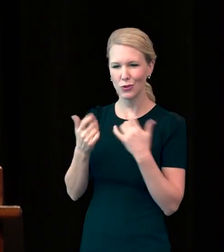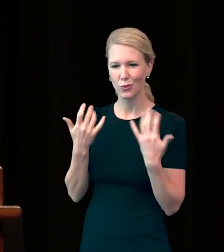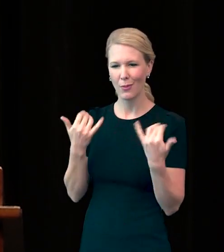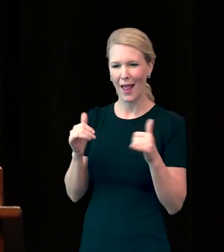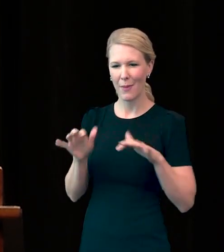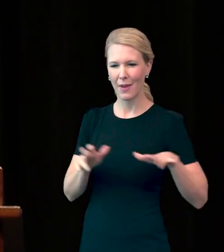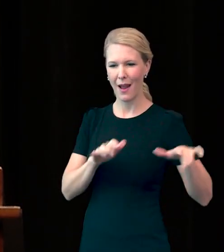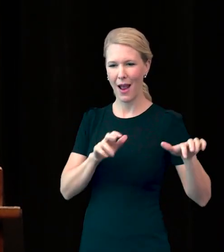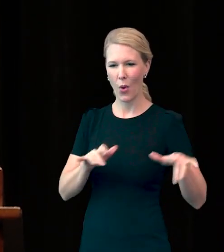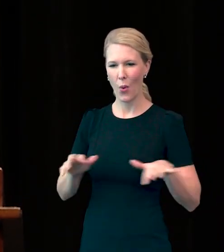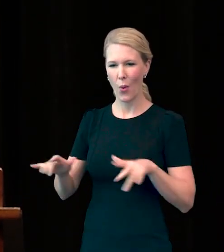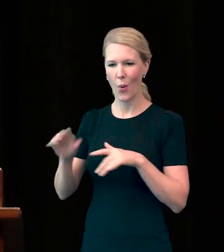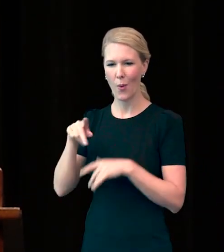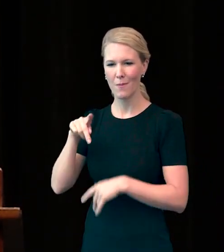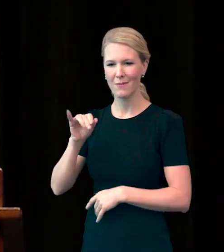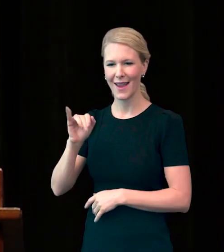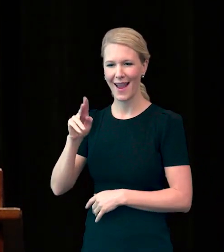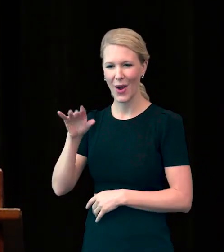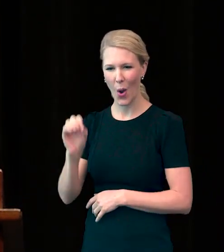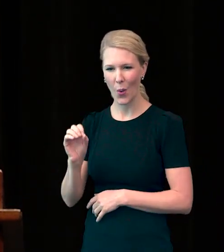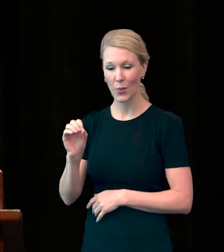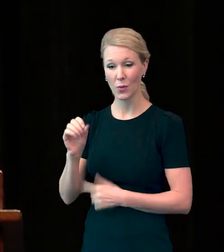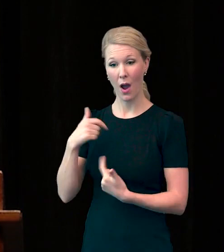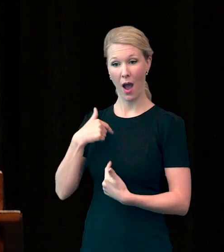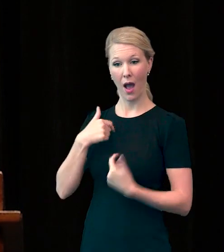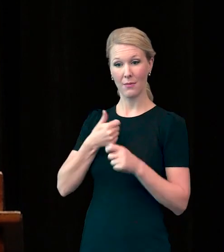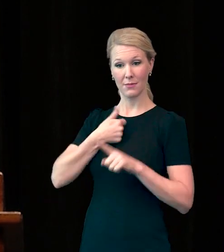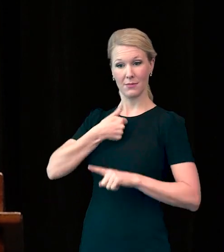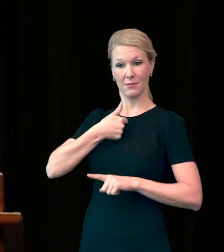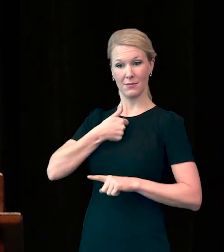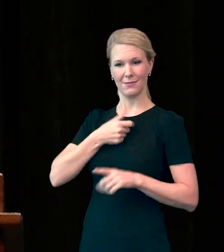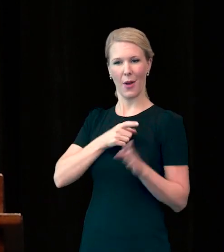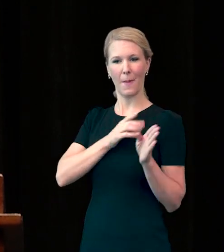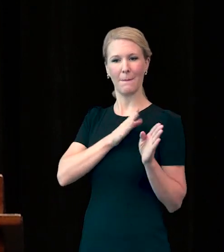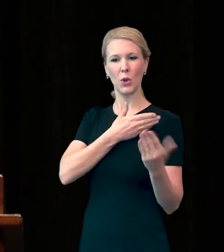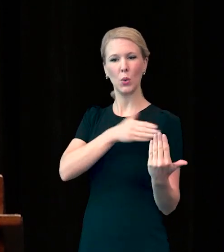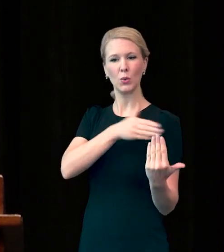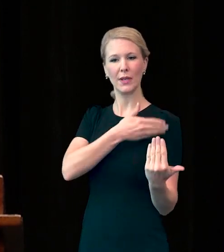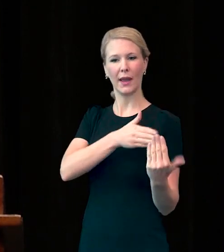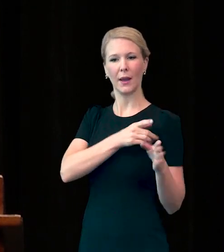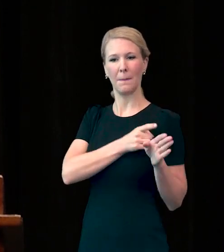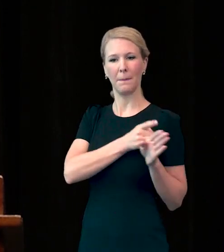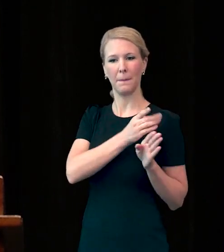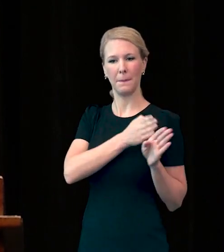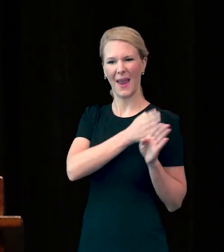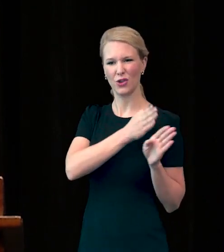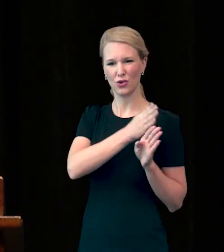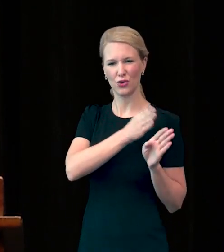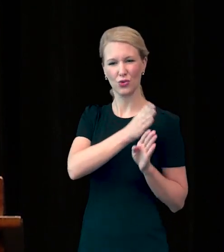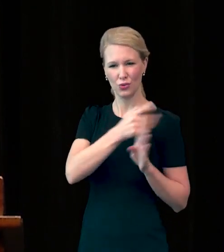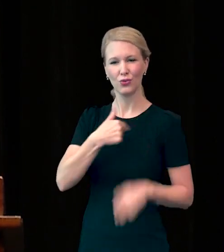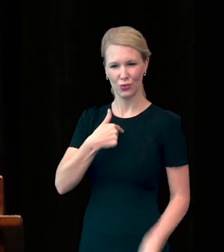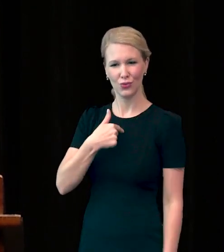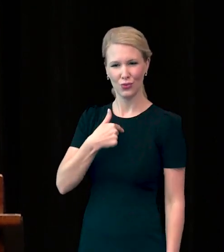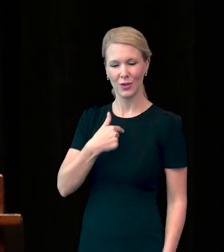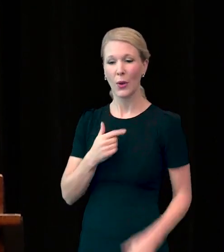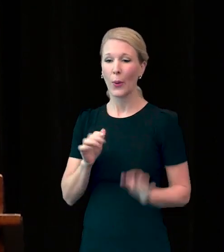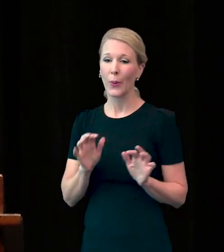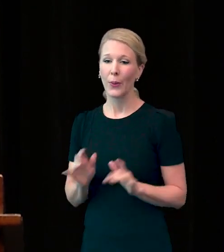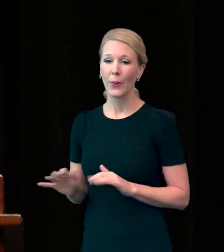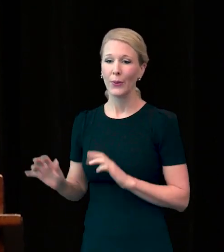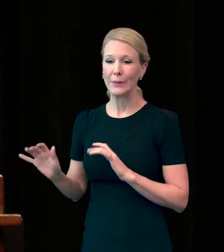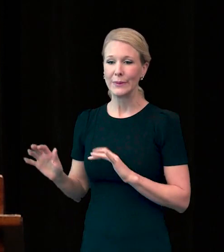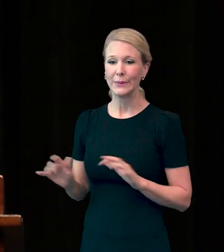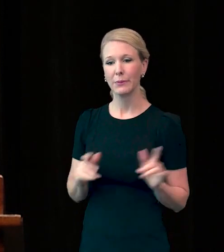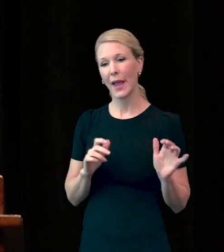pianist. So when I was graduating like you, I was a music major. When you're a pianist,